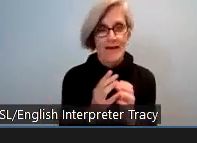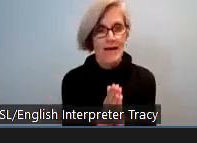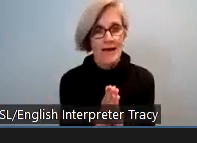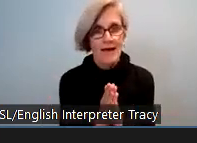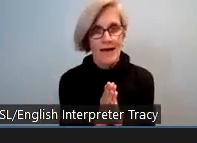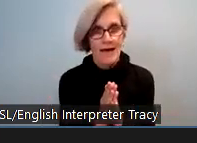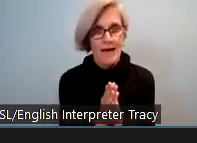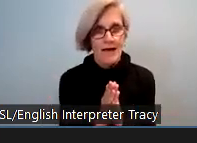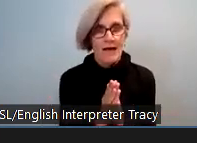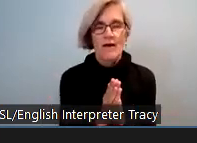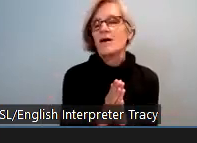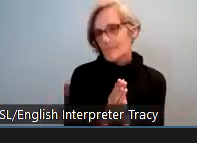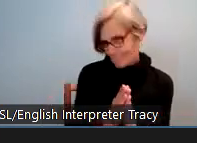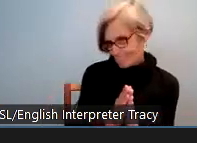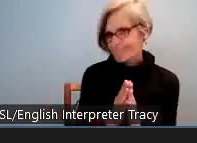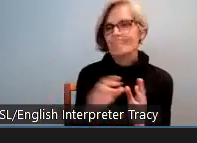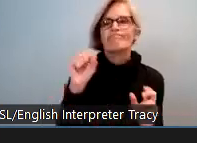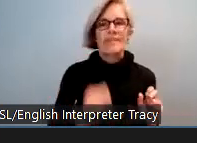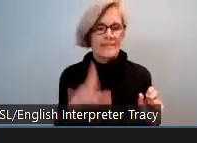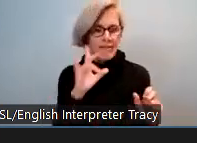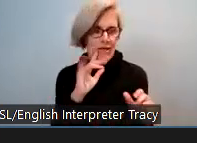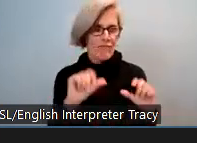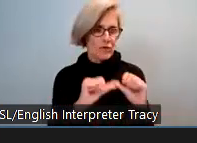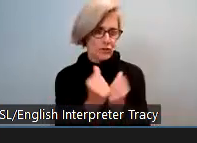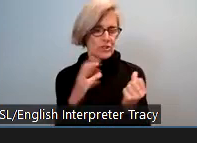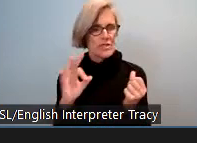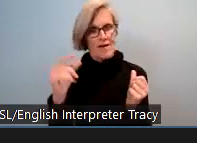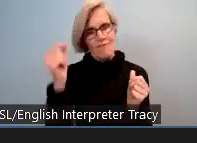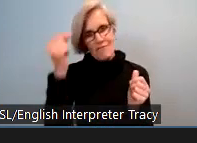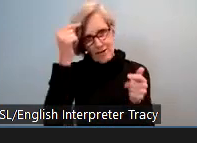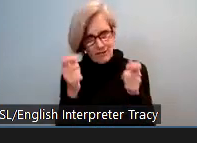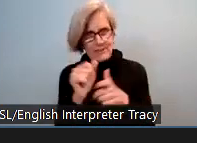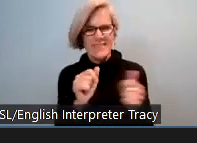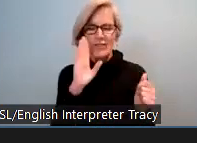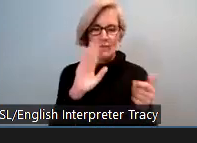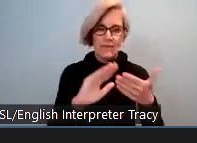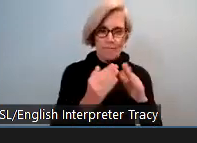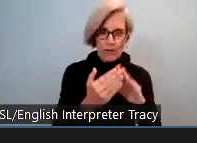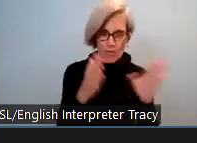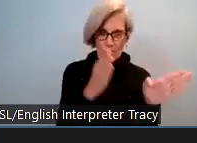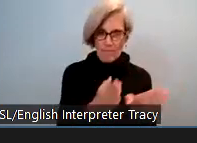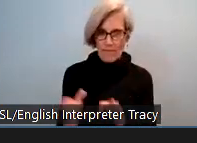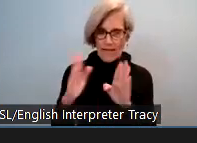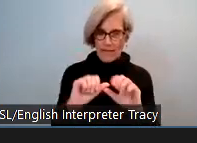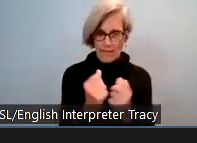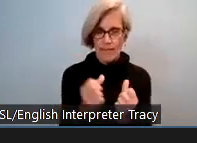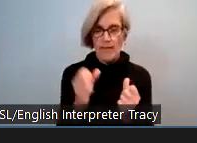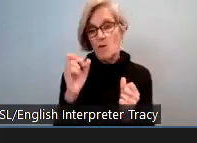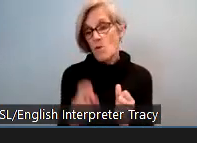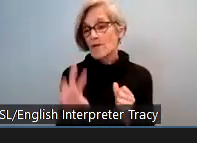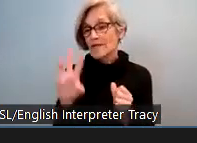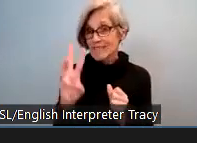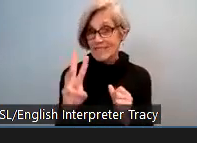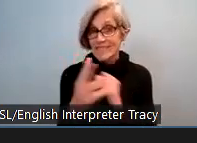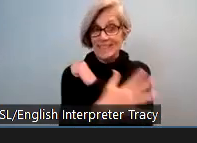SCAG, the Southern California Association of Governments, as you may know, is a metropolitan planning association for the 6-county Southern